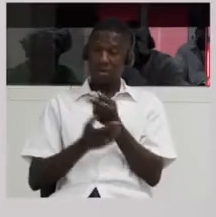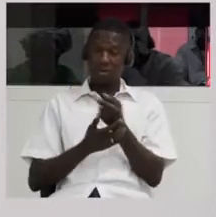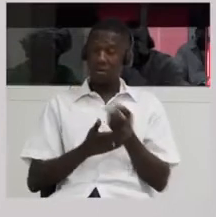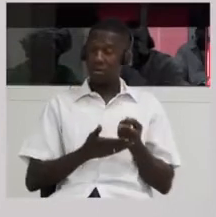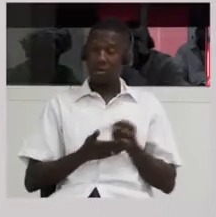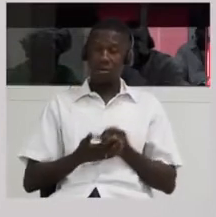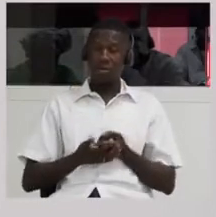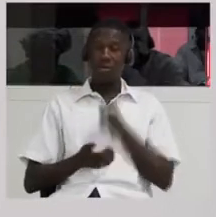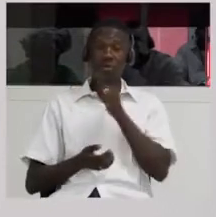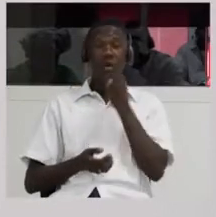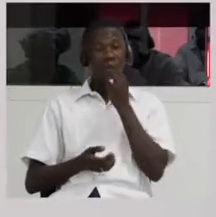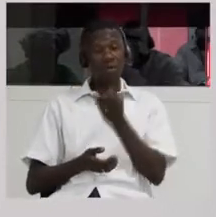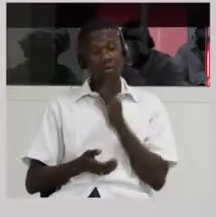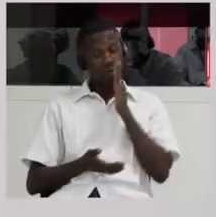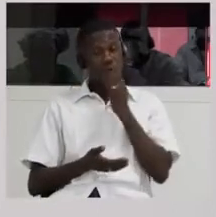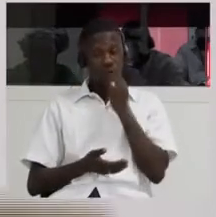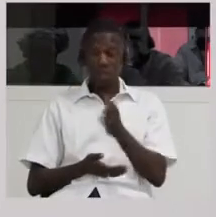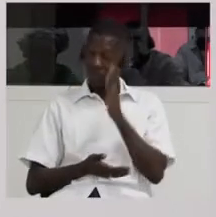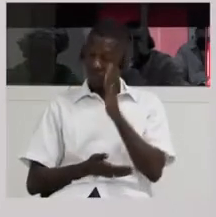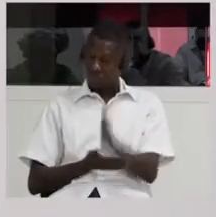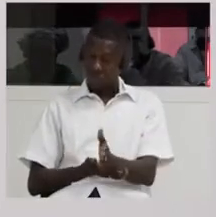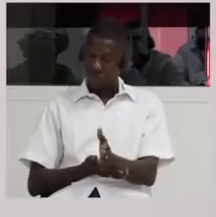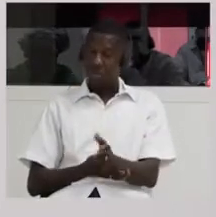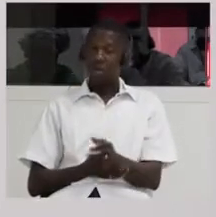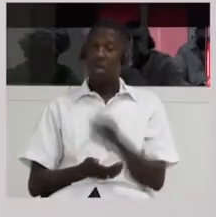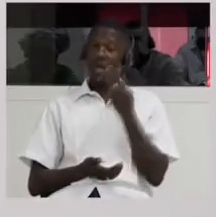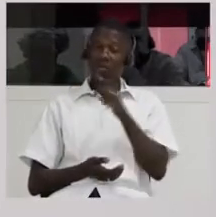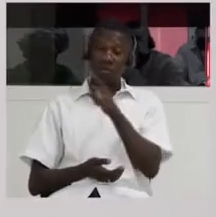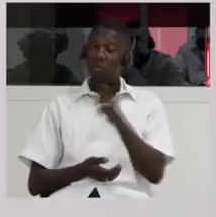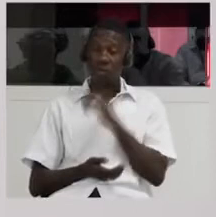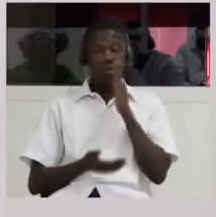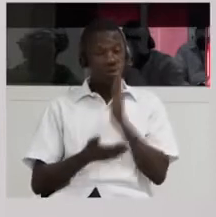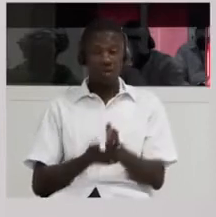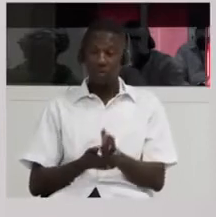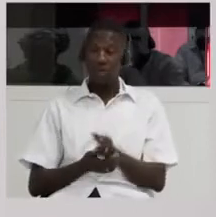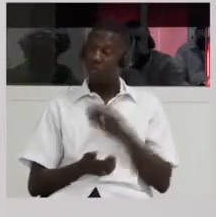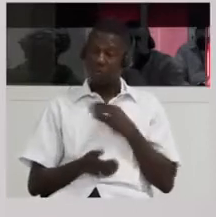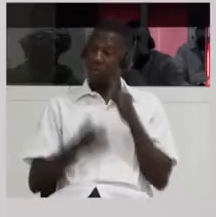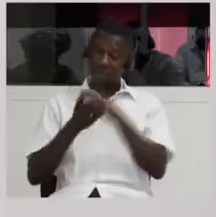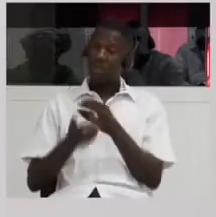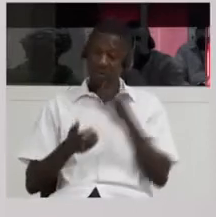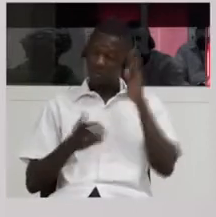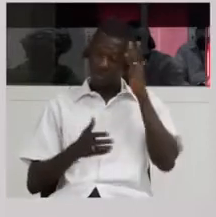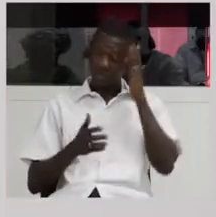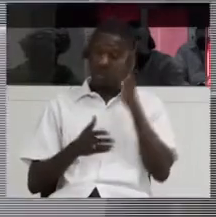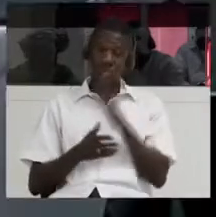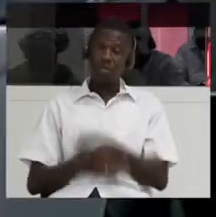You have to be truthful. If you're not truthful, you could land yourself in trouble.